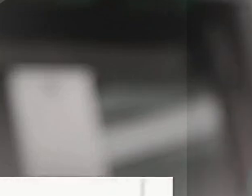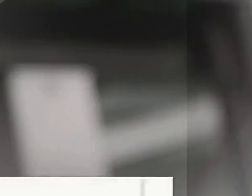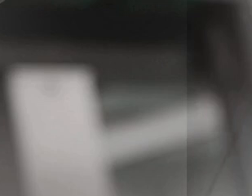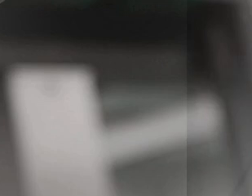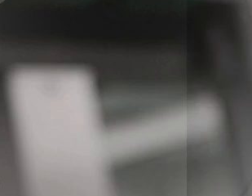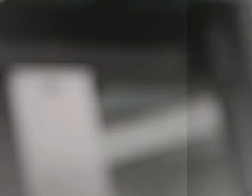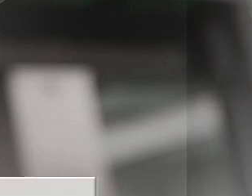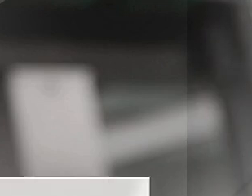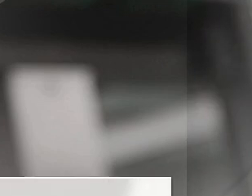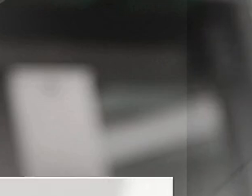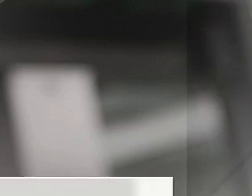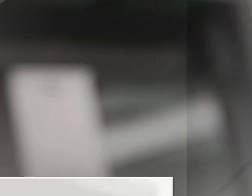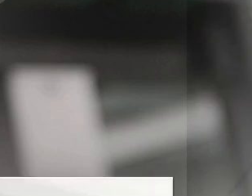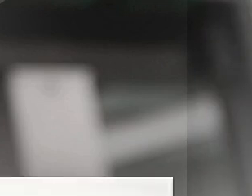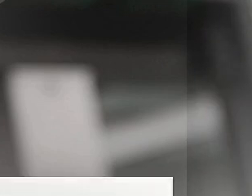shillings, diesel at